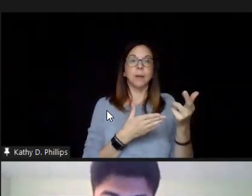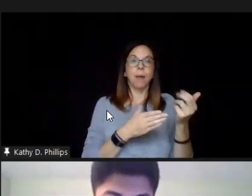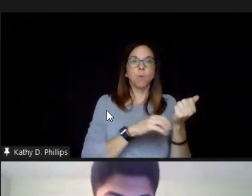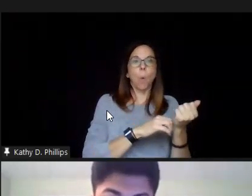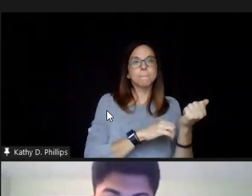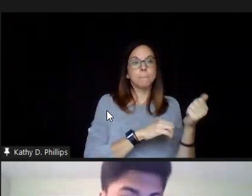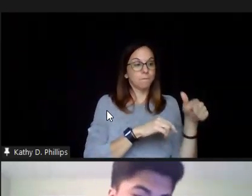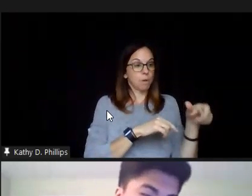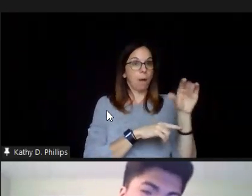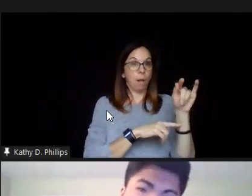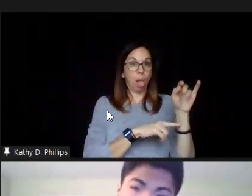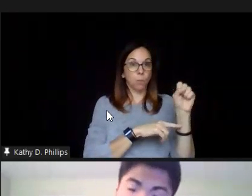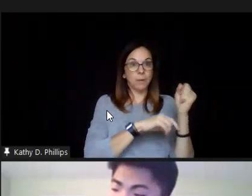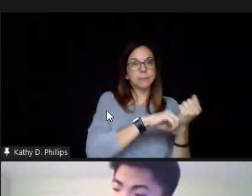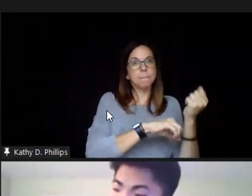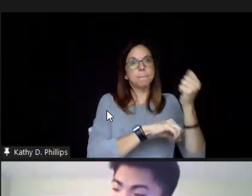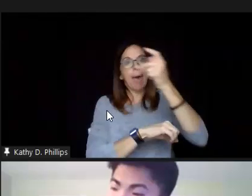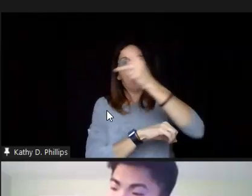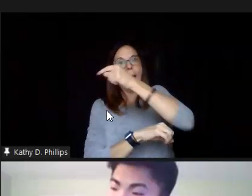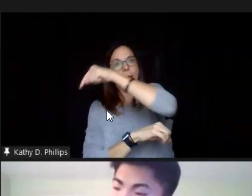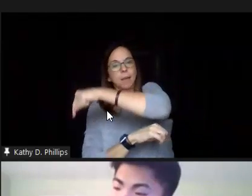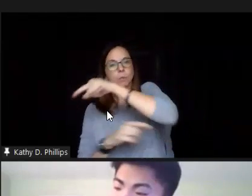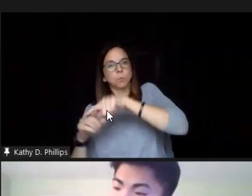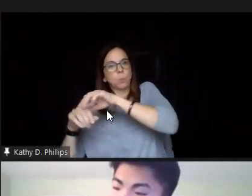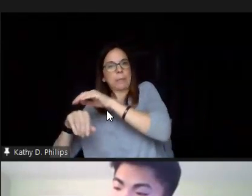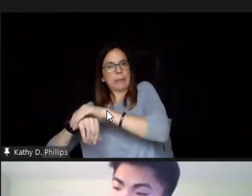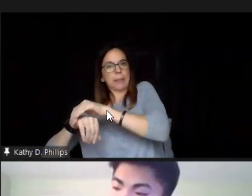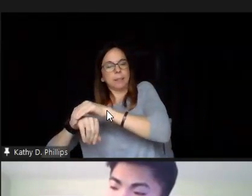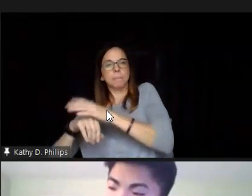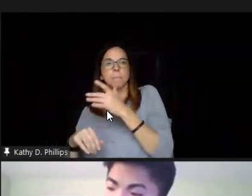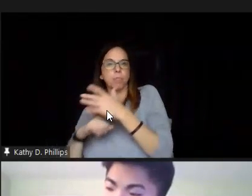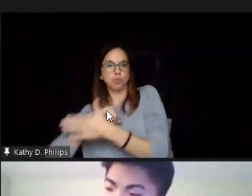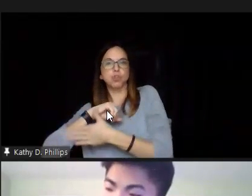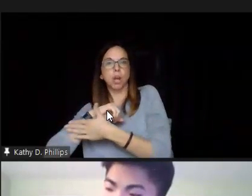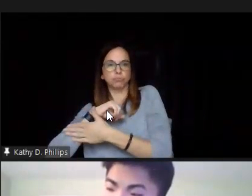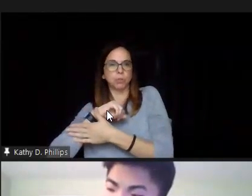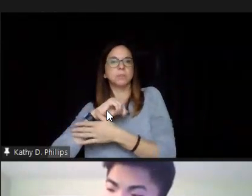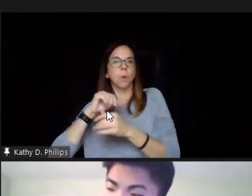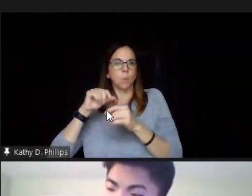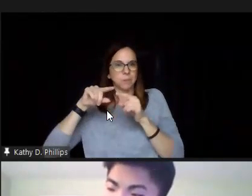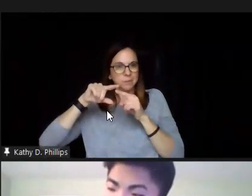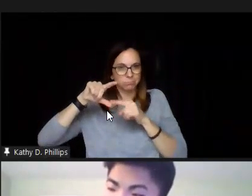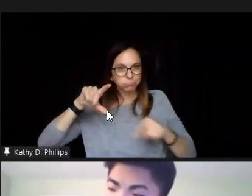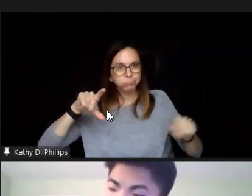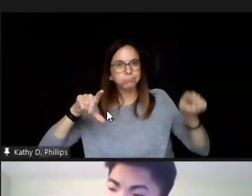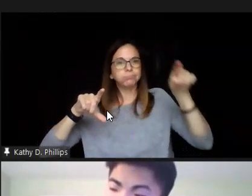back from the colonies to the mother country. Okay, so we have this circle of